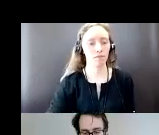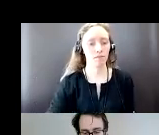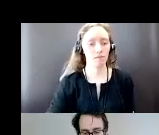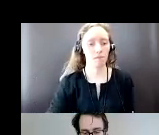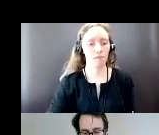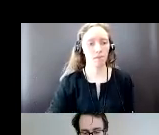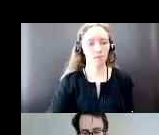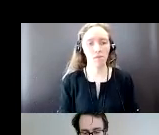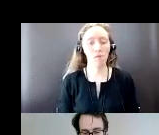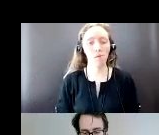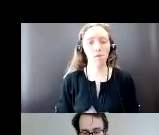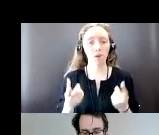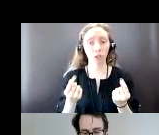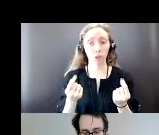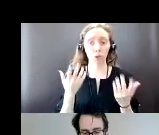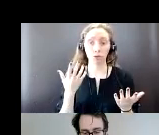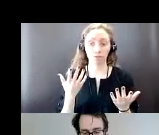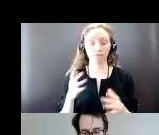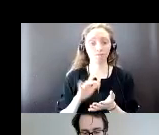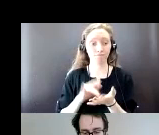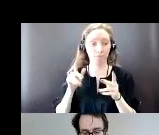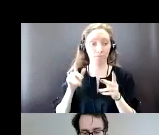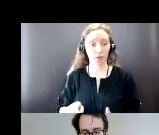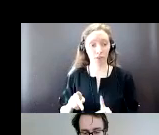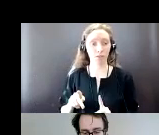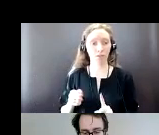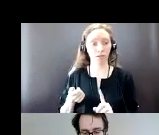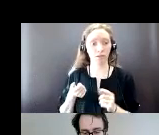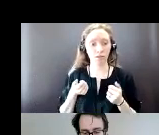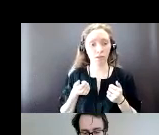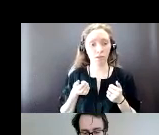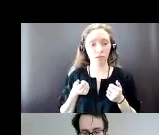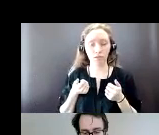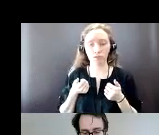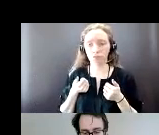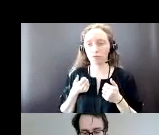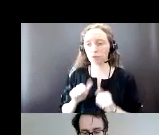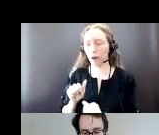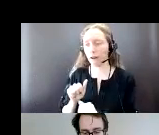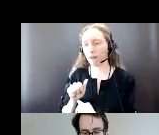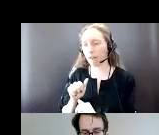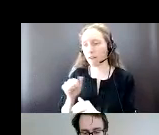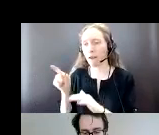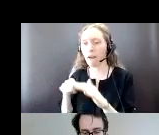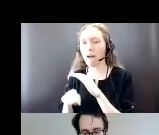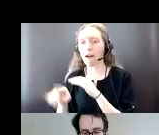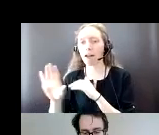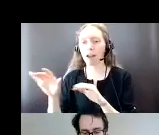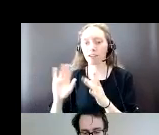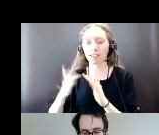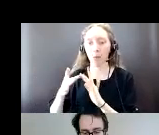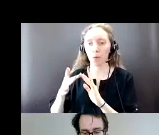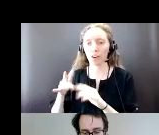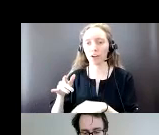infiltrate the business's networks and get victims to send a wire transfer